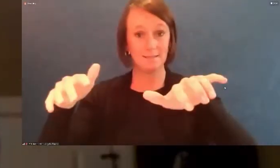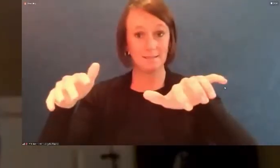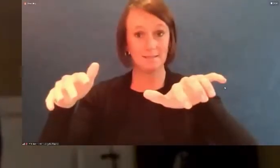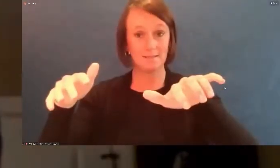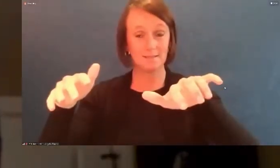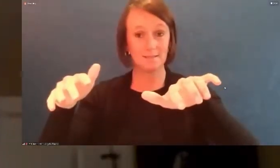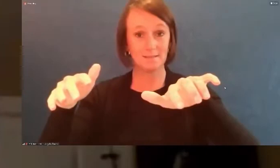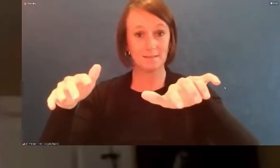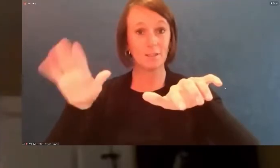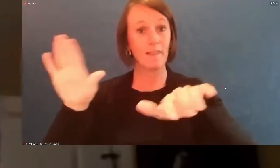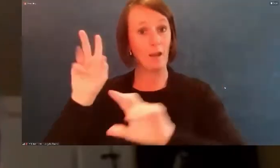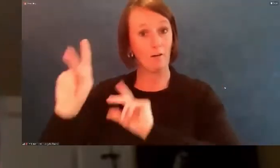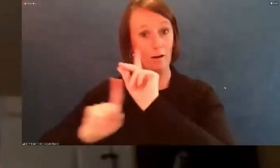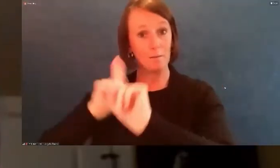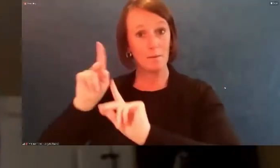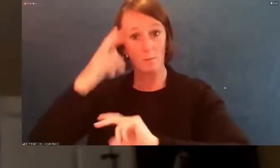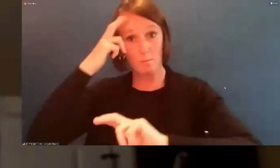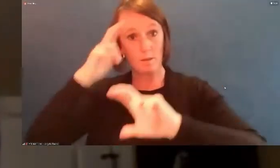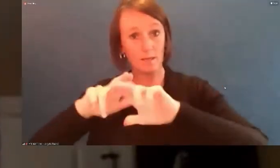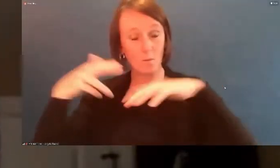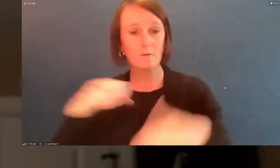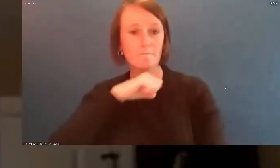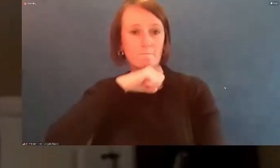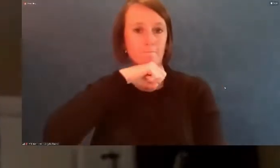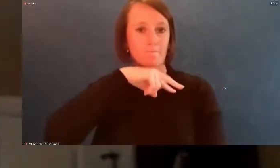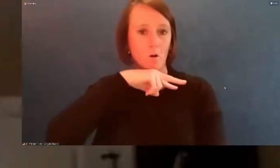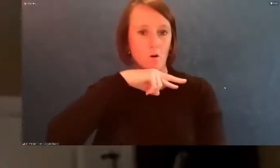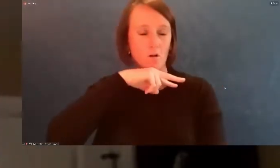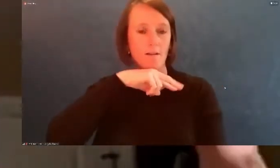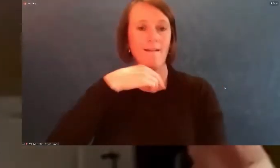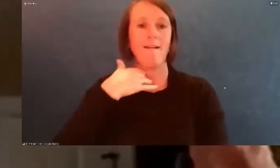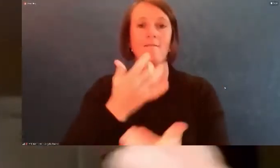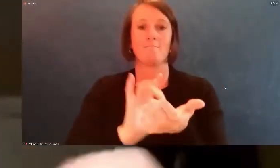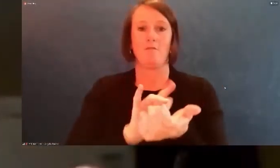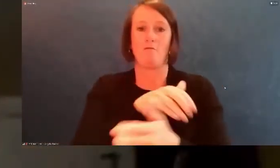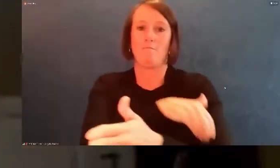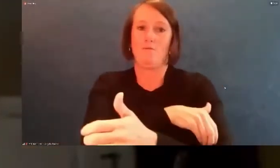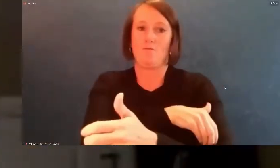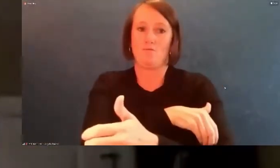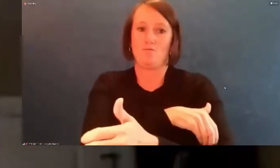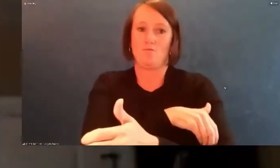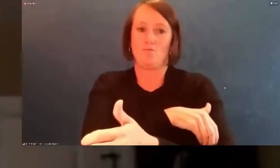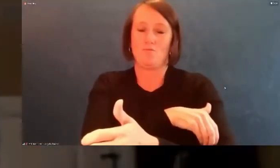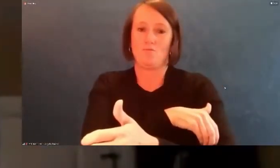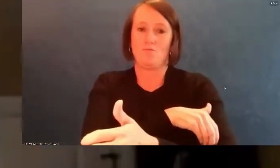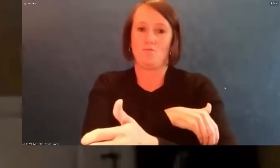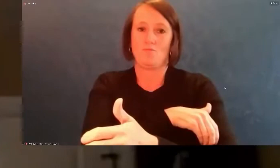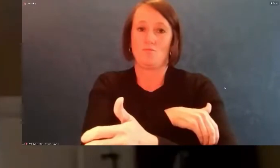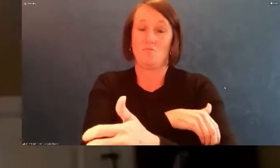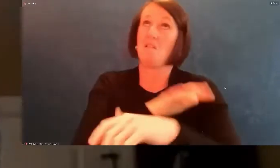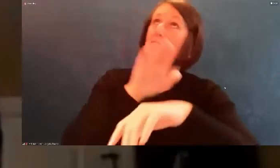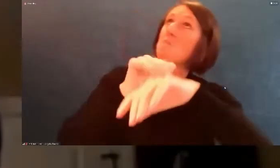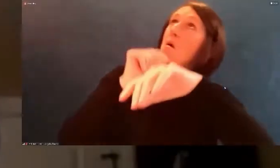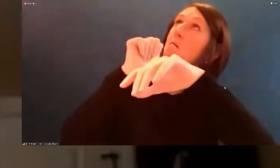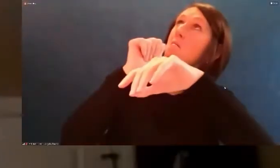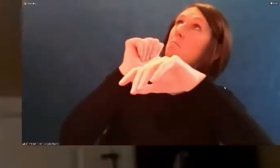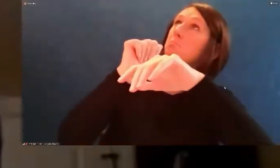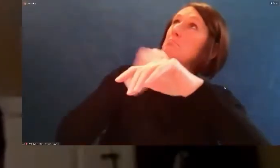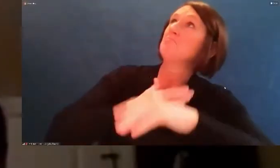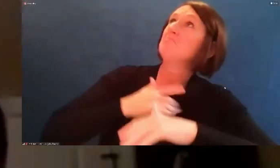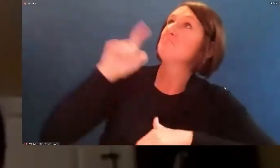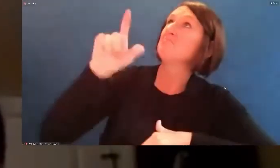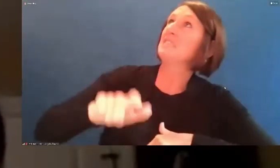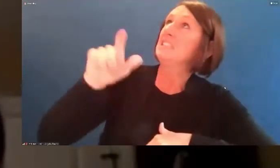people believe it's the frogs who have that medicine power. It's the frogs who call the rain for the planet. And she